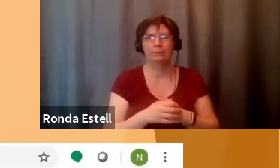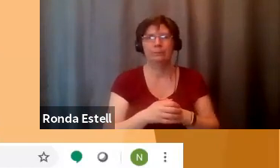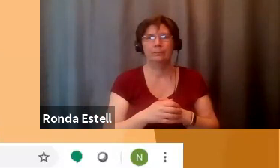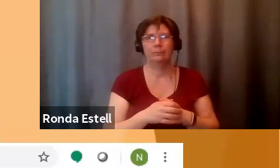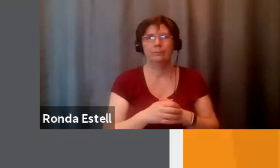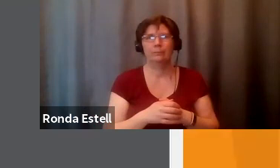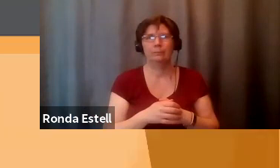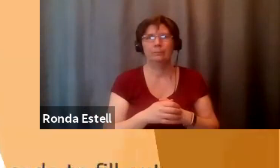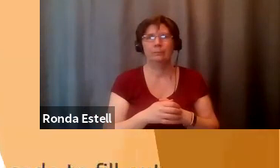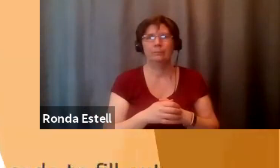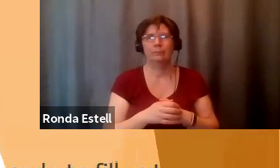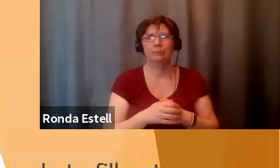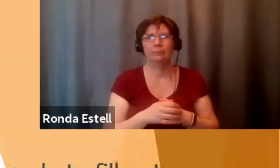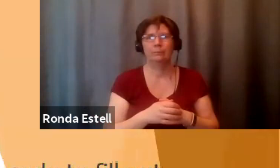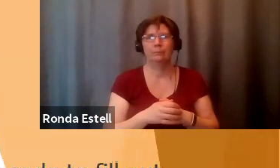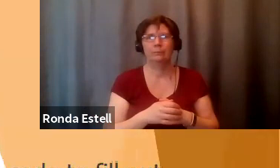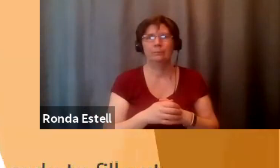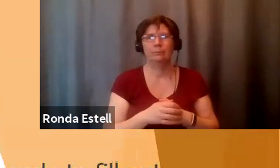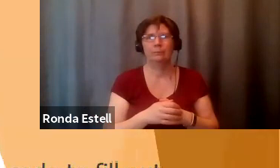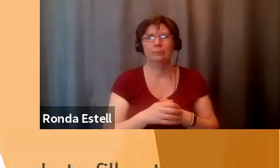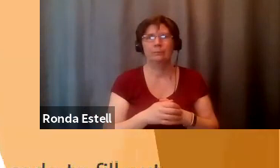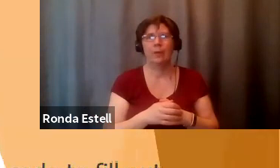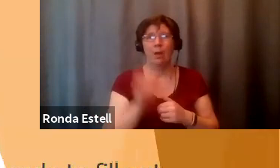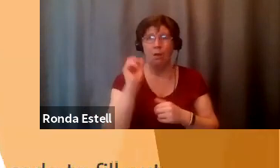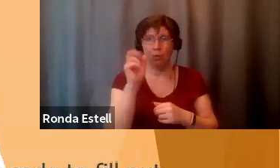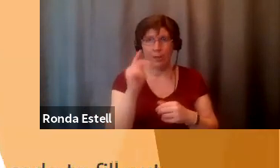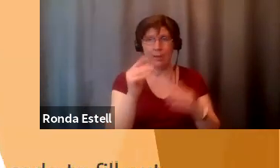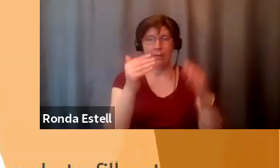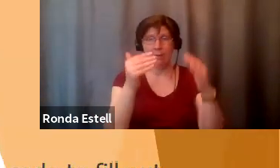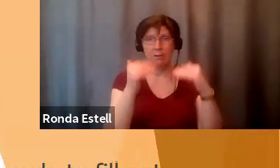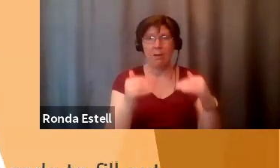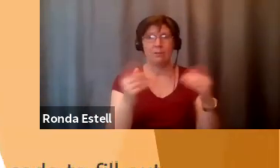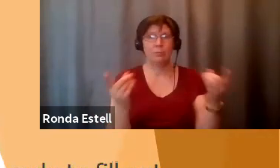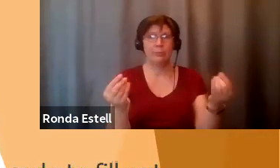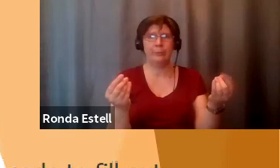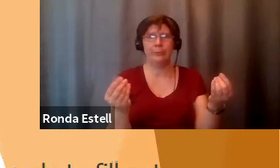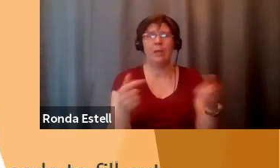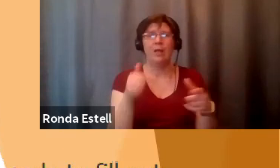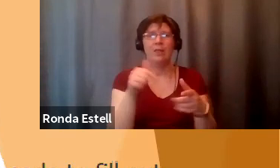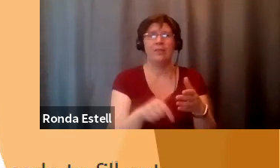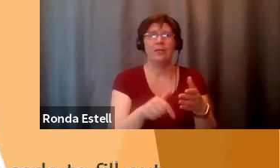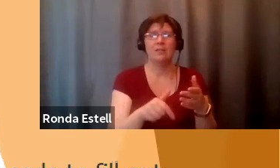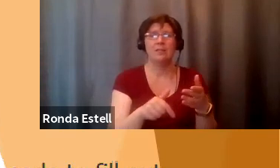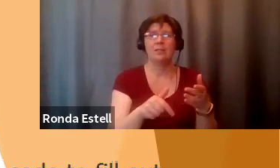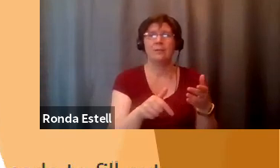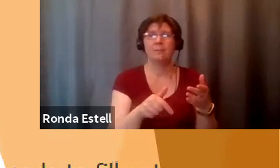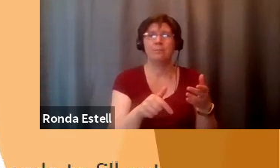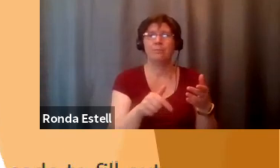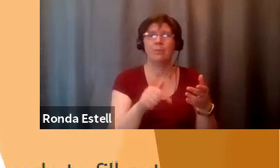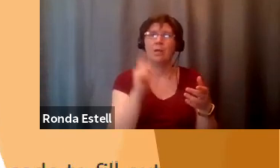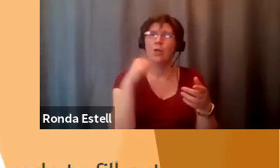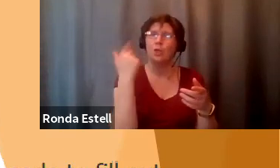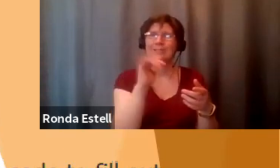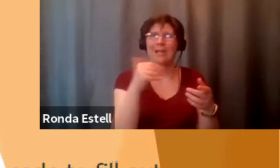I don't think. All right. Next steps. And in this one, it looks like we have a